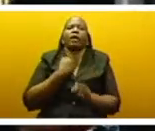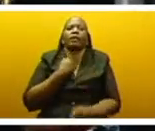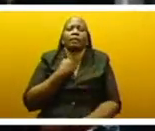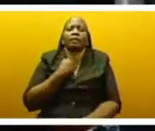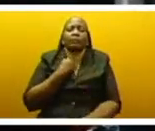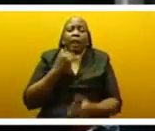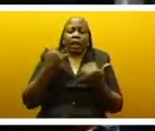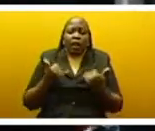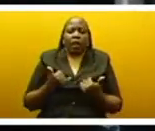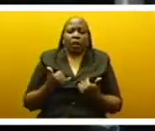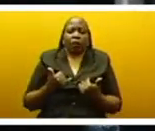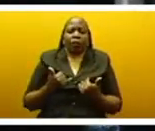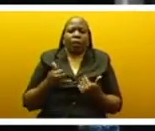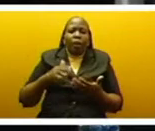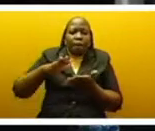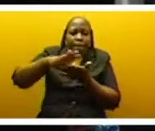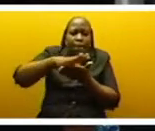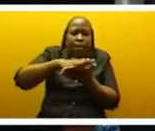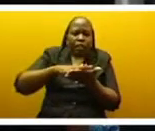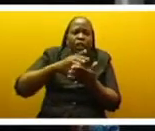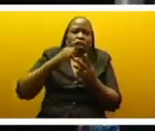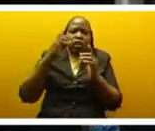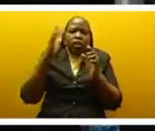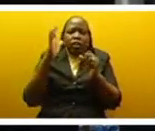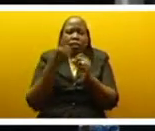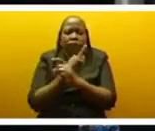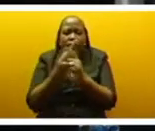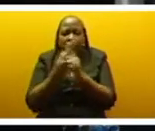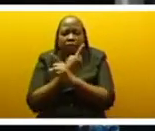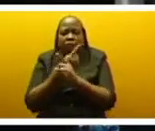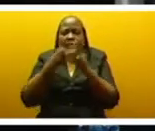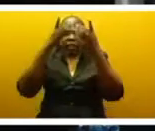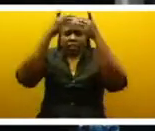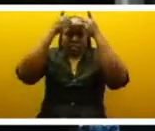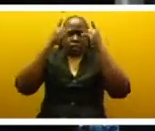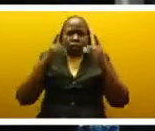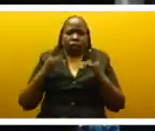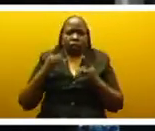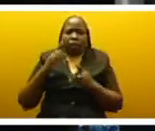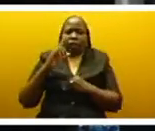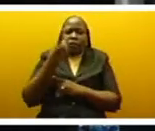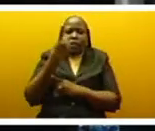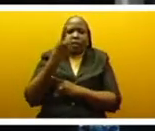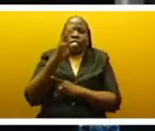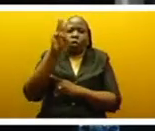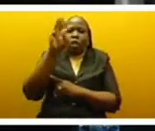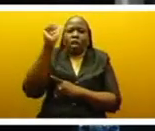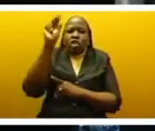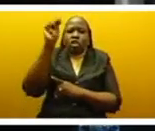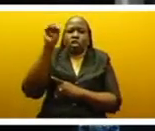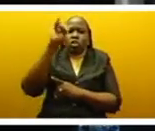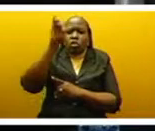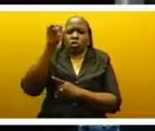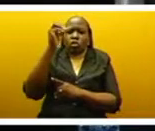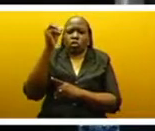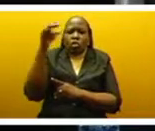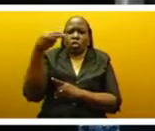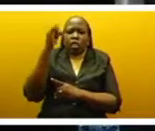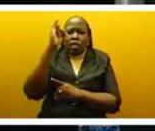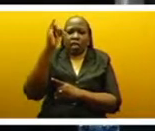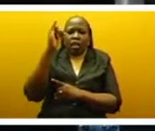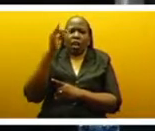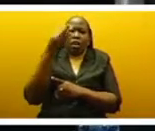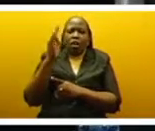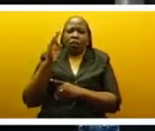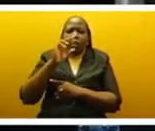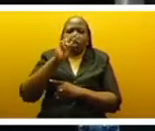Kiai was itself based on several decisions of this court. The first of those being Wanjohi, which is a 2014 case, and